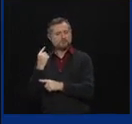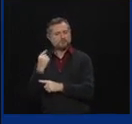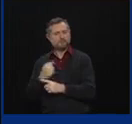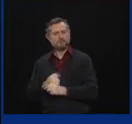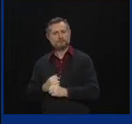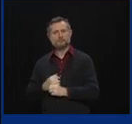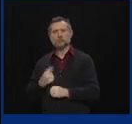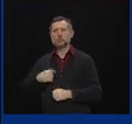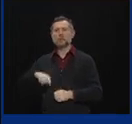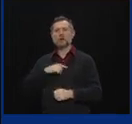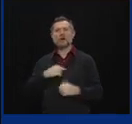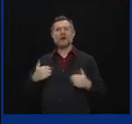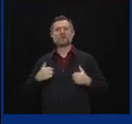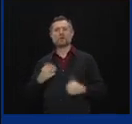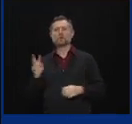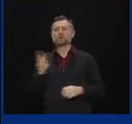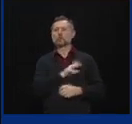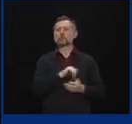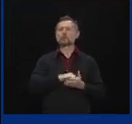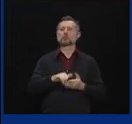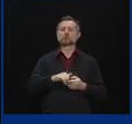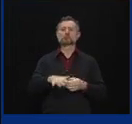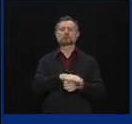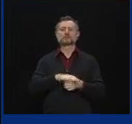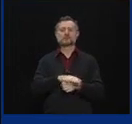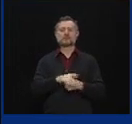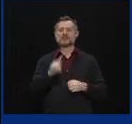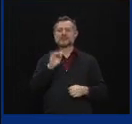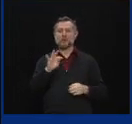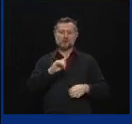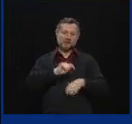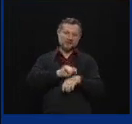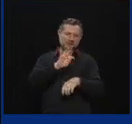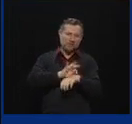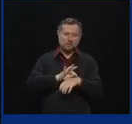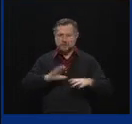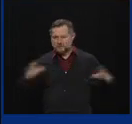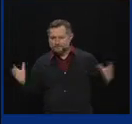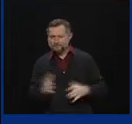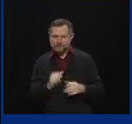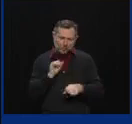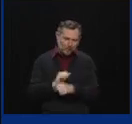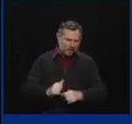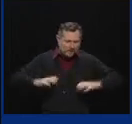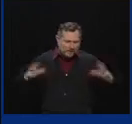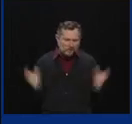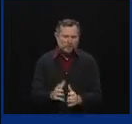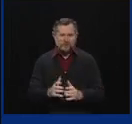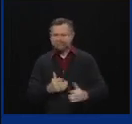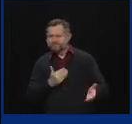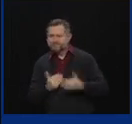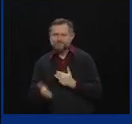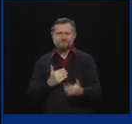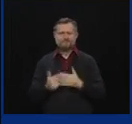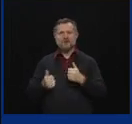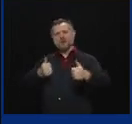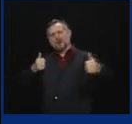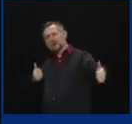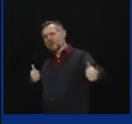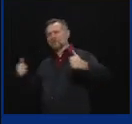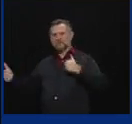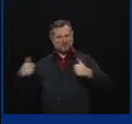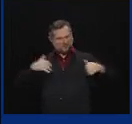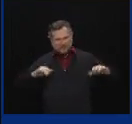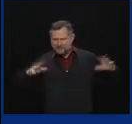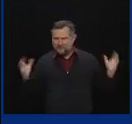the Western New York Regional Task Force together fighting COVID, even if we were in different places, so that we could create a